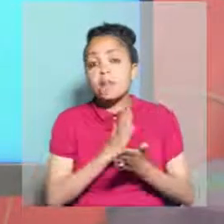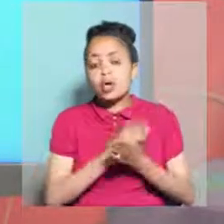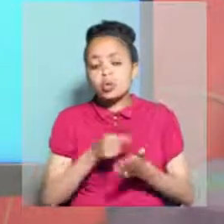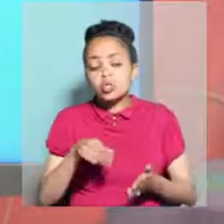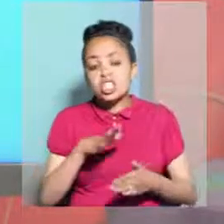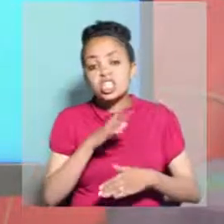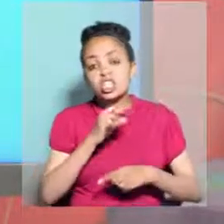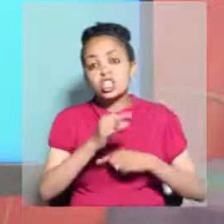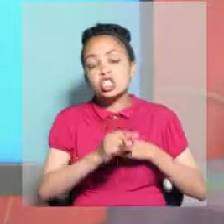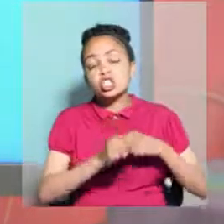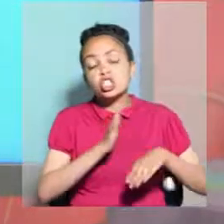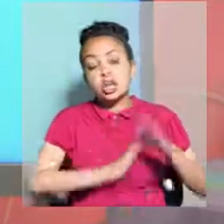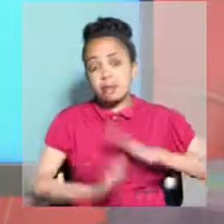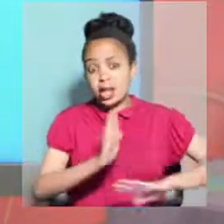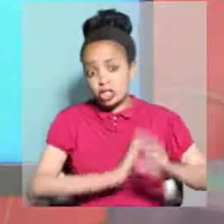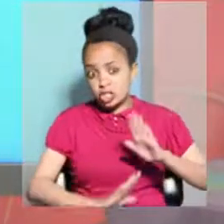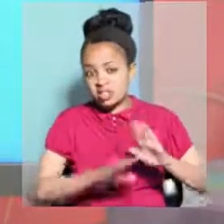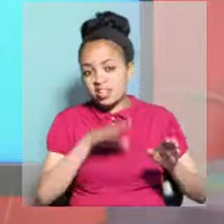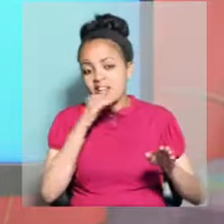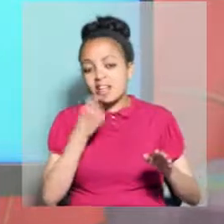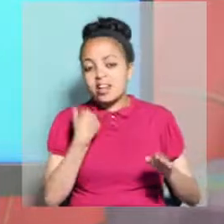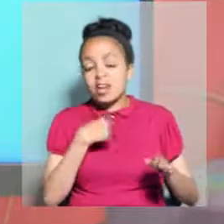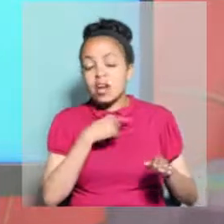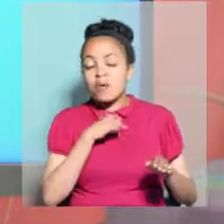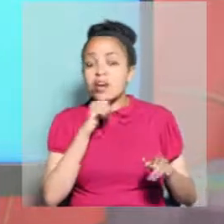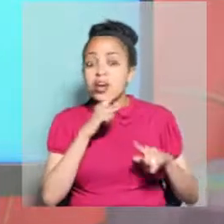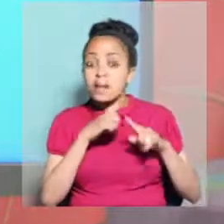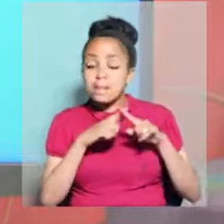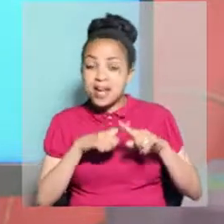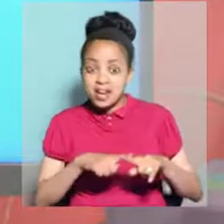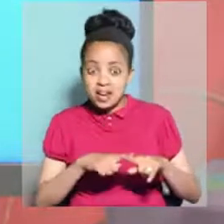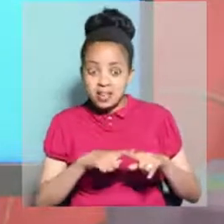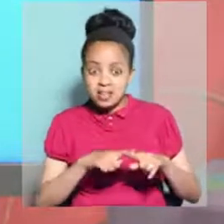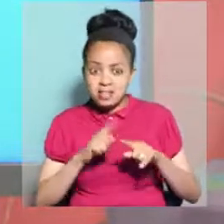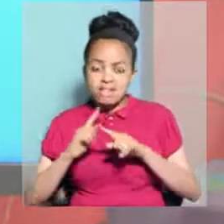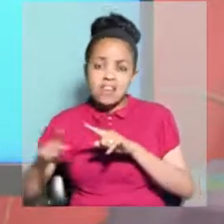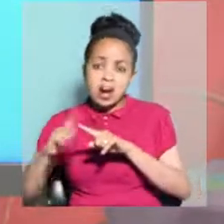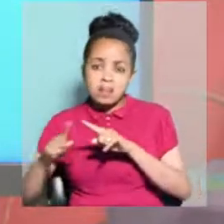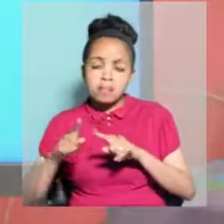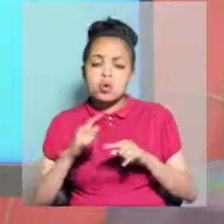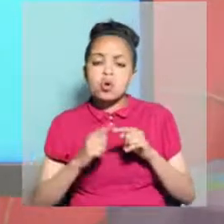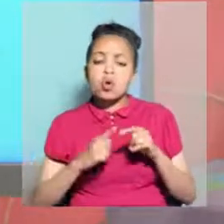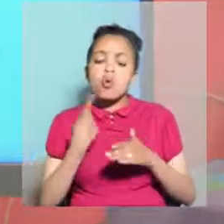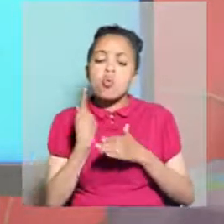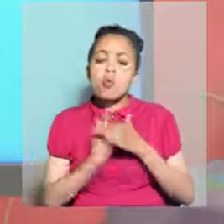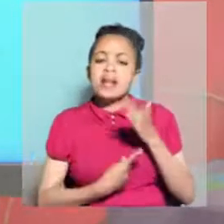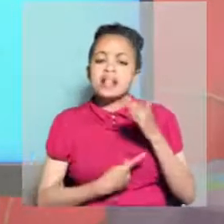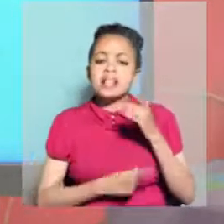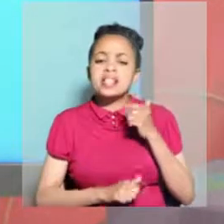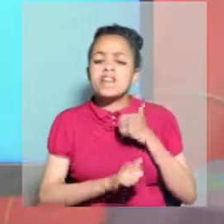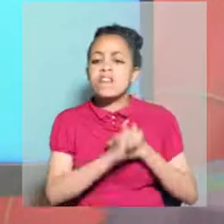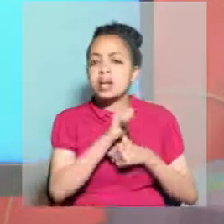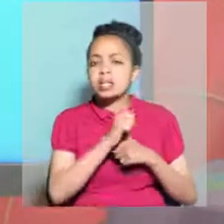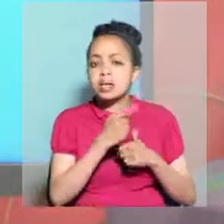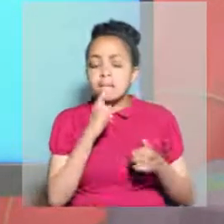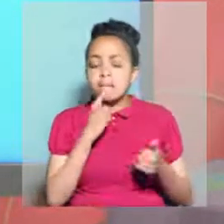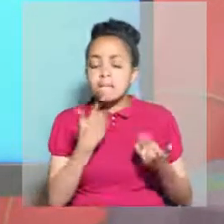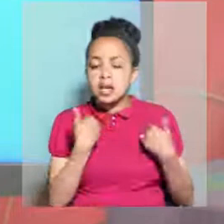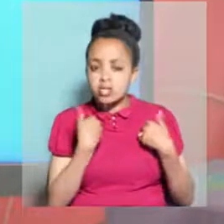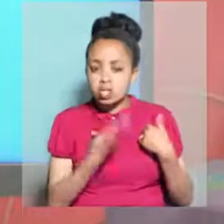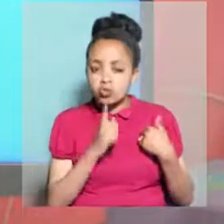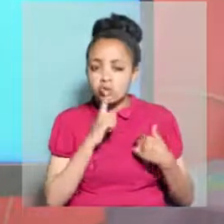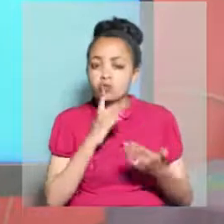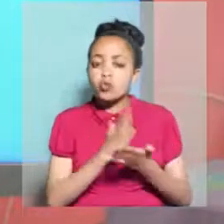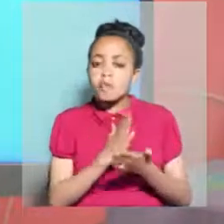germination. Whereas our independent variable is what are the factor cause presence of tomato